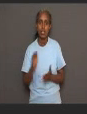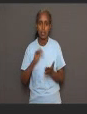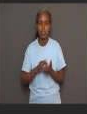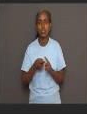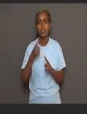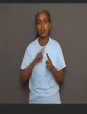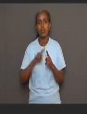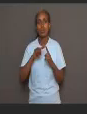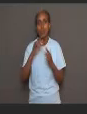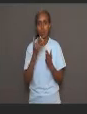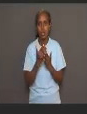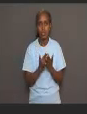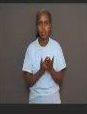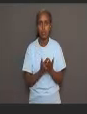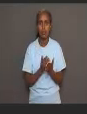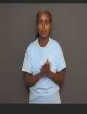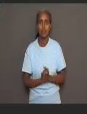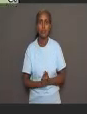Let's get back to our lesson.